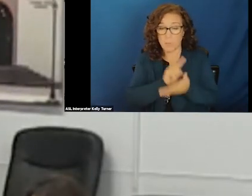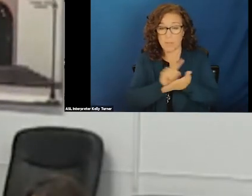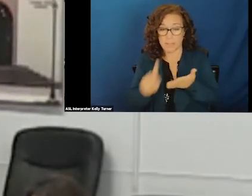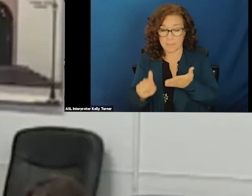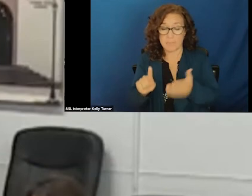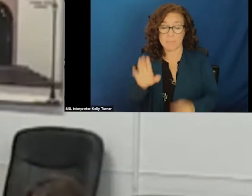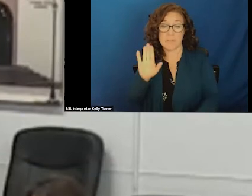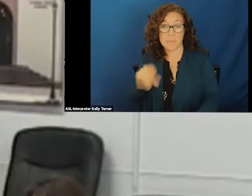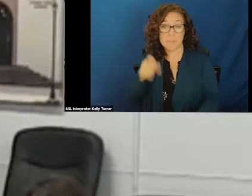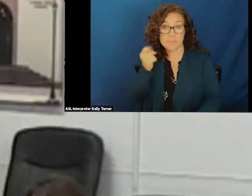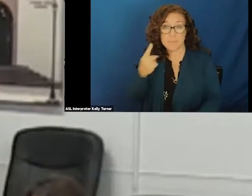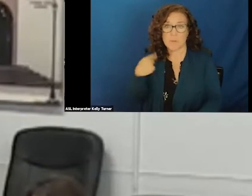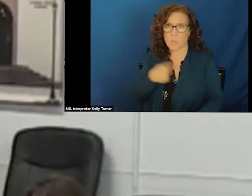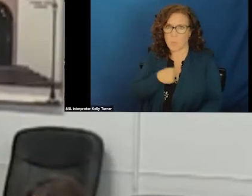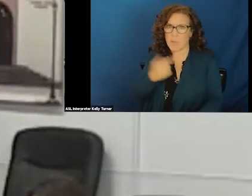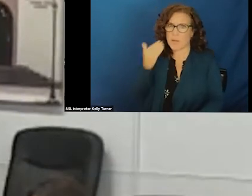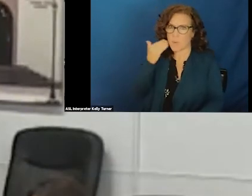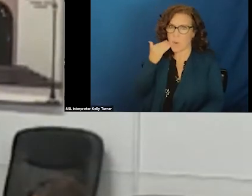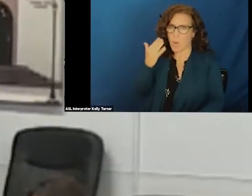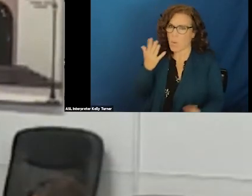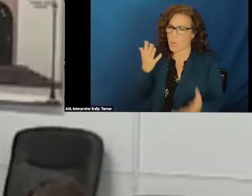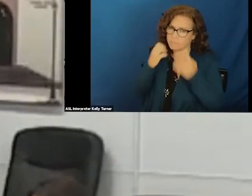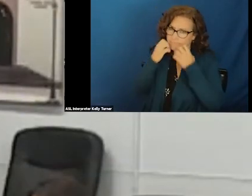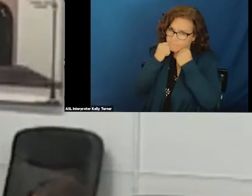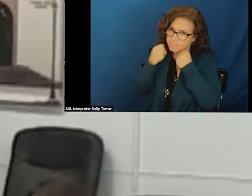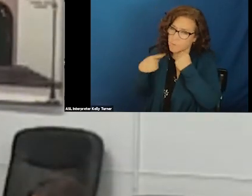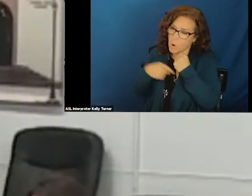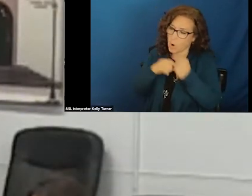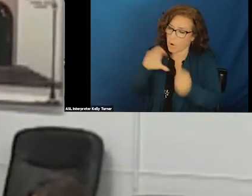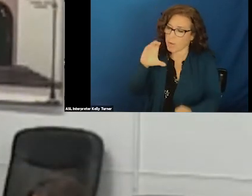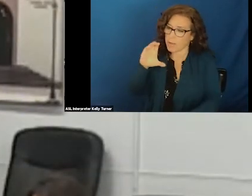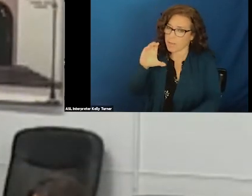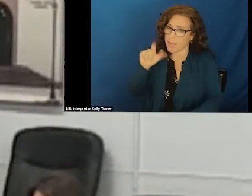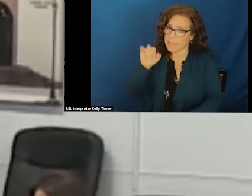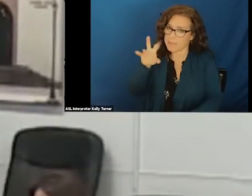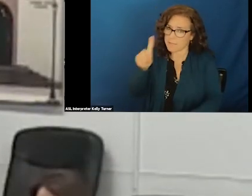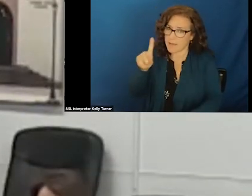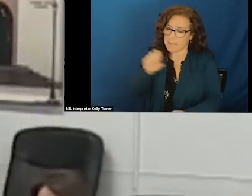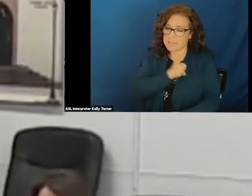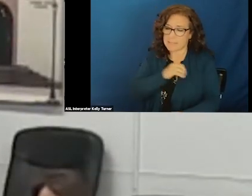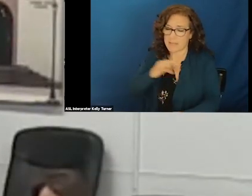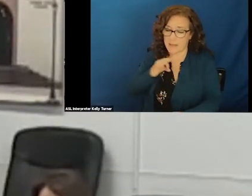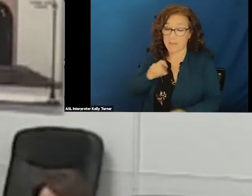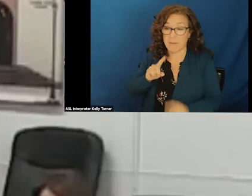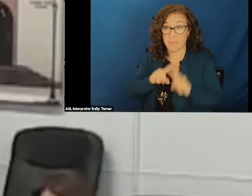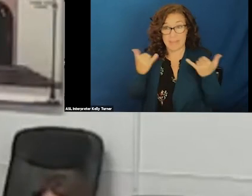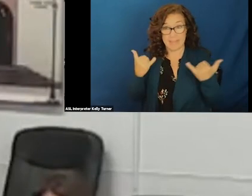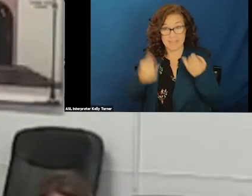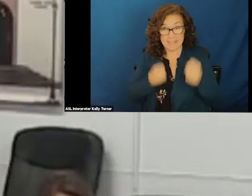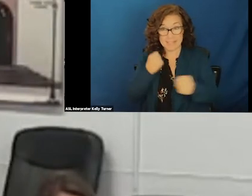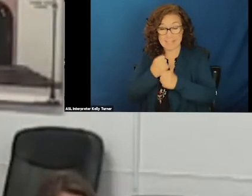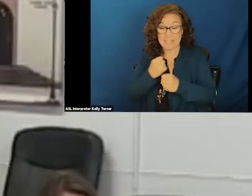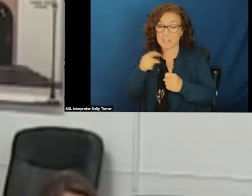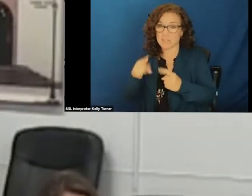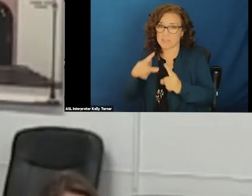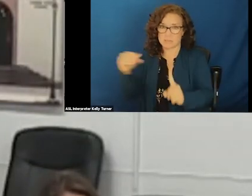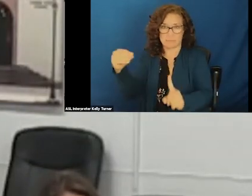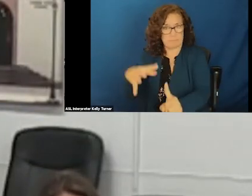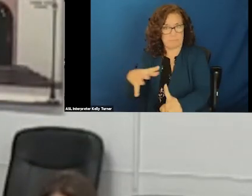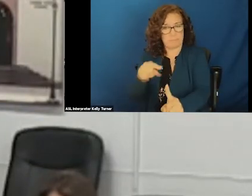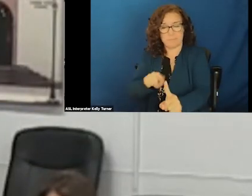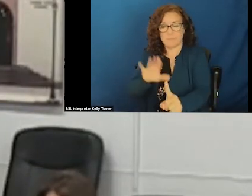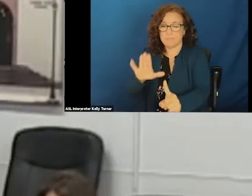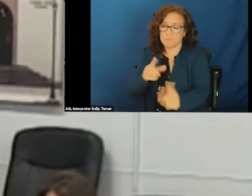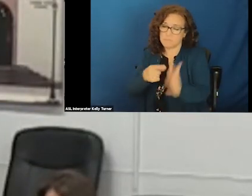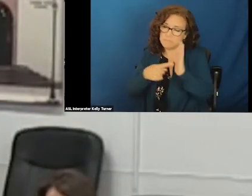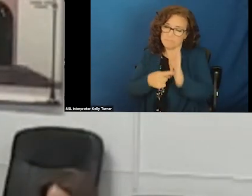on the work that they do and the support that they provide us to keep us safe and keep our buildings open and